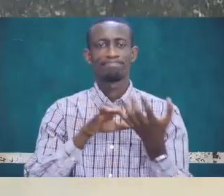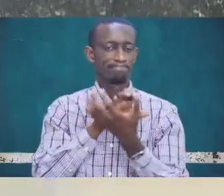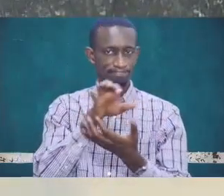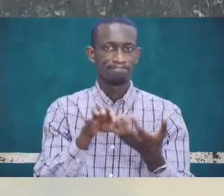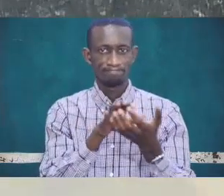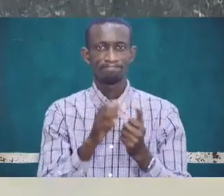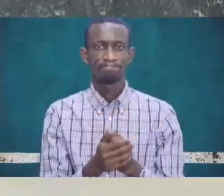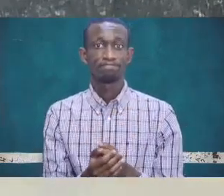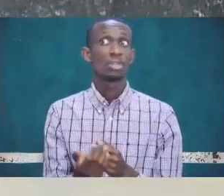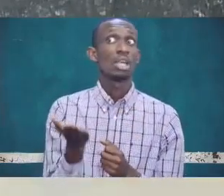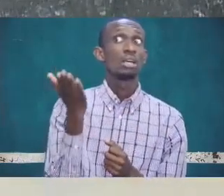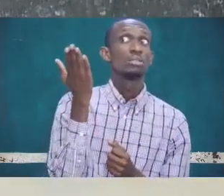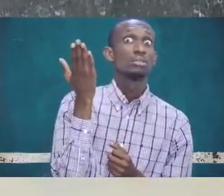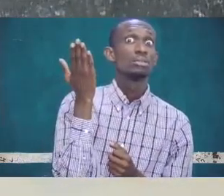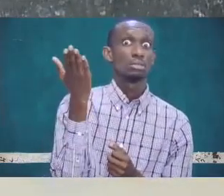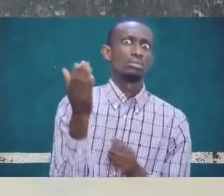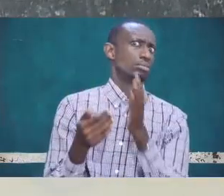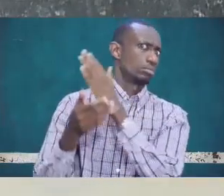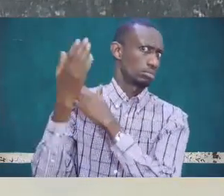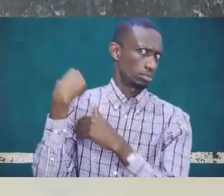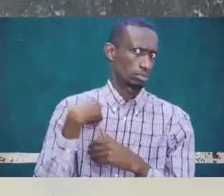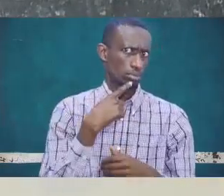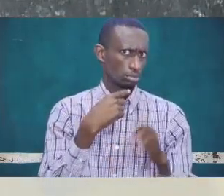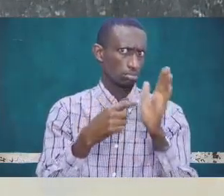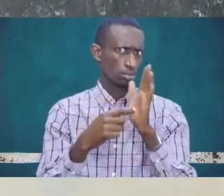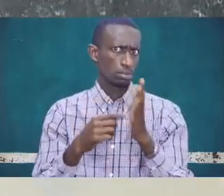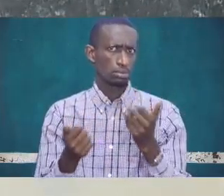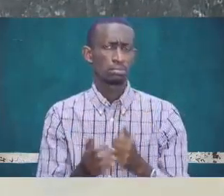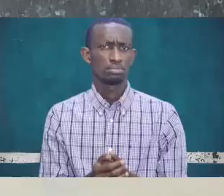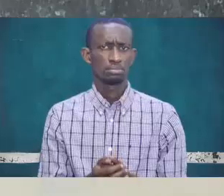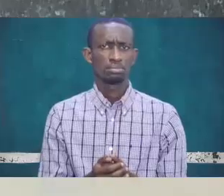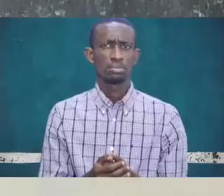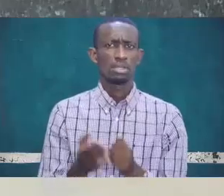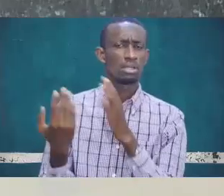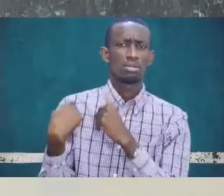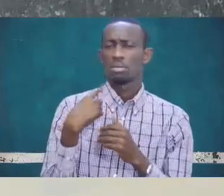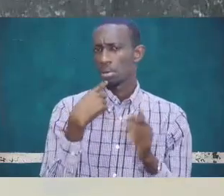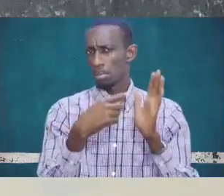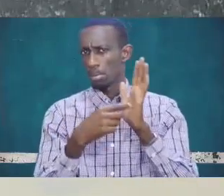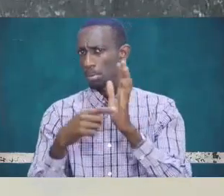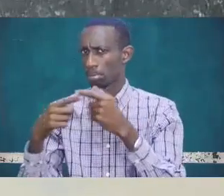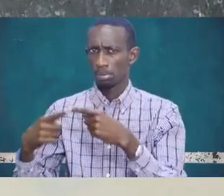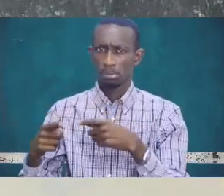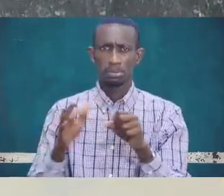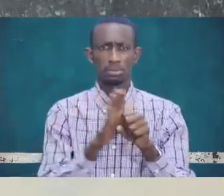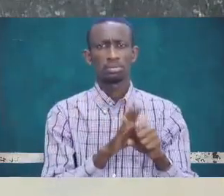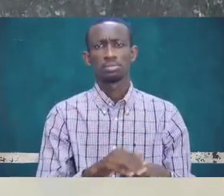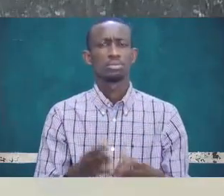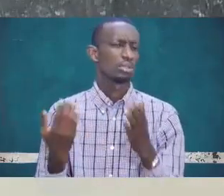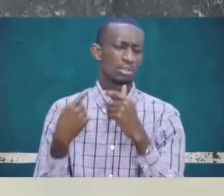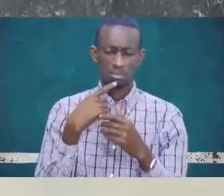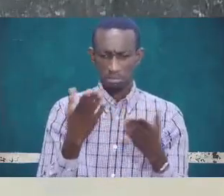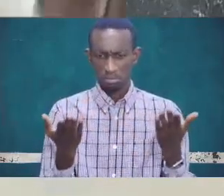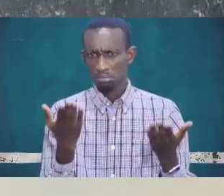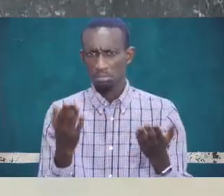mixtures. So these are some of the, then we gave some other examples. There were some examples that we gave where we said you